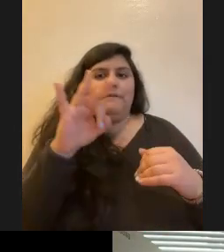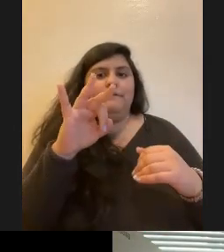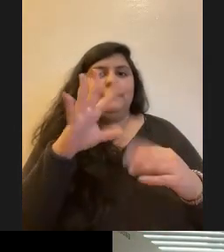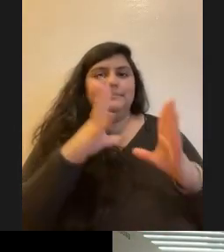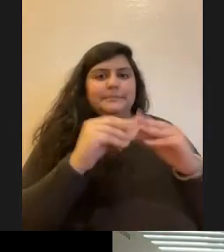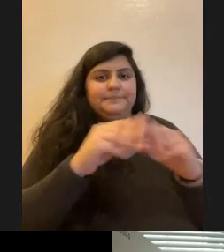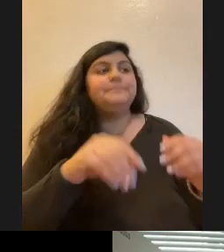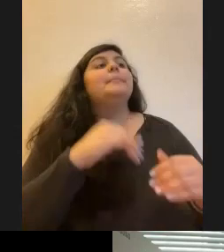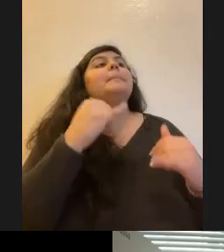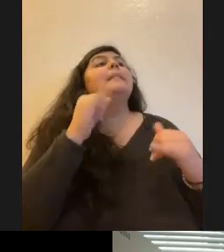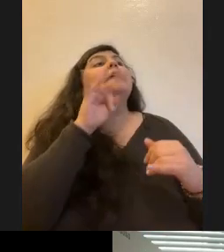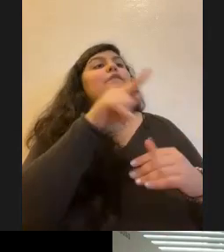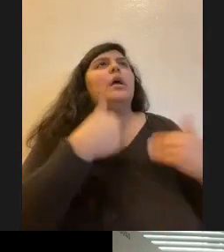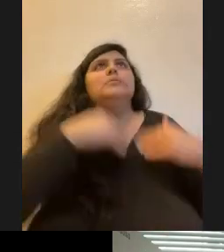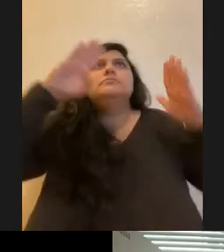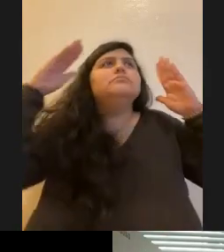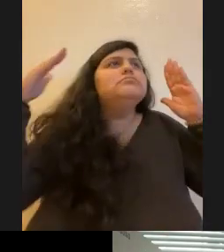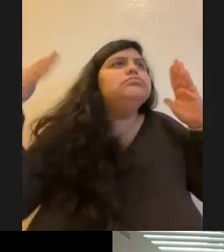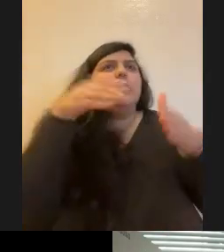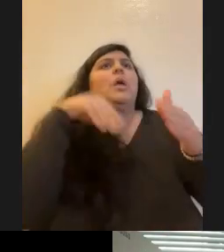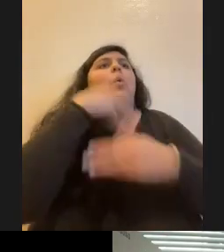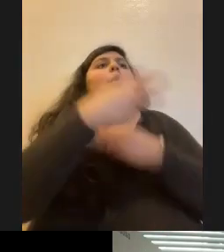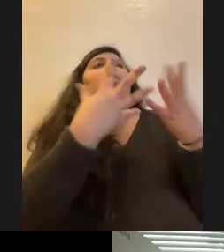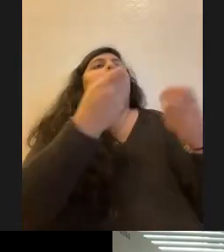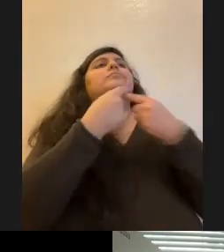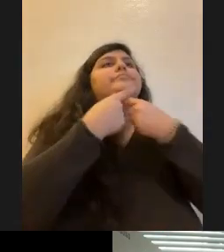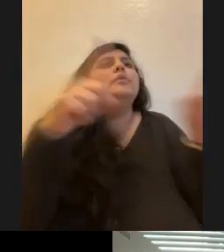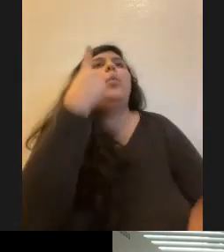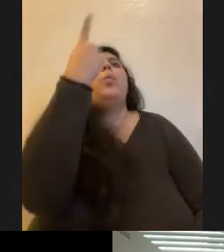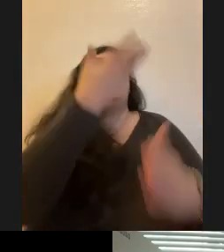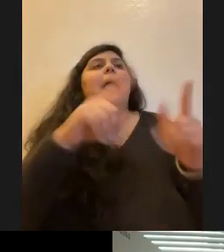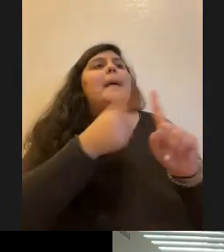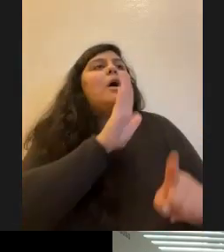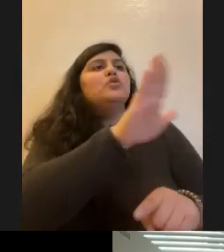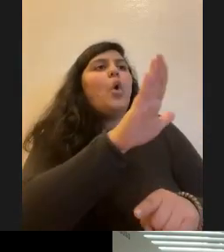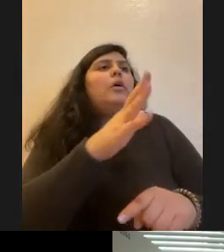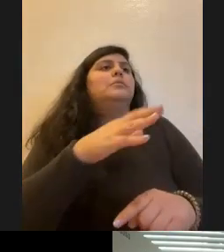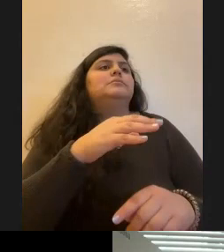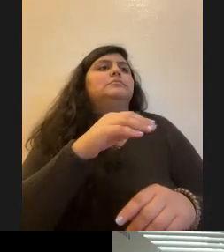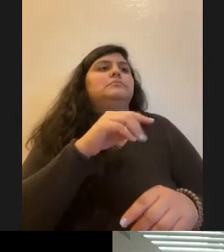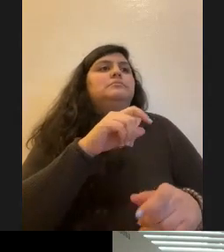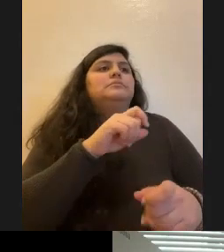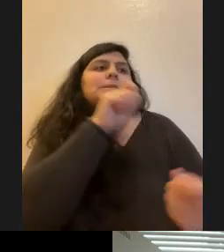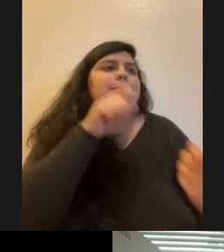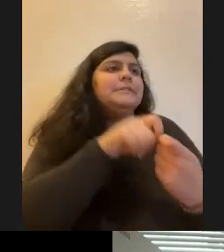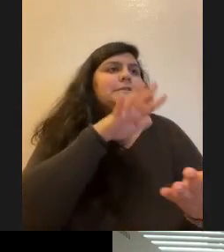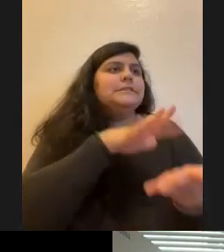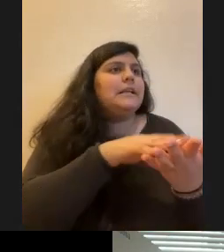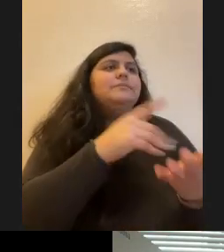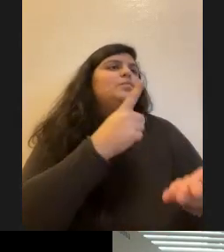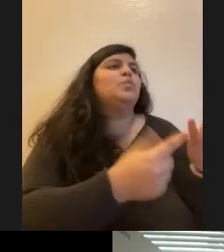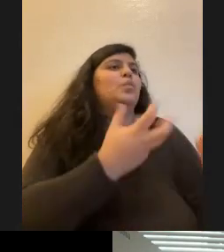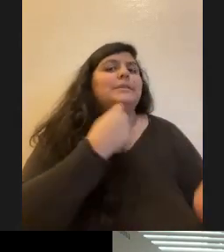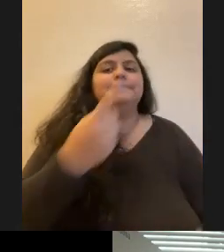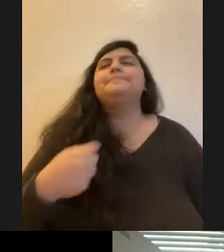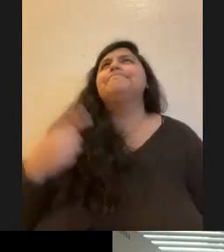everyone's attention in the whole world and you could tell them one thing about your area of expertise, what would it be? I had to think